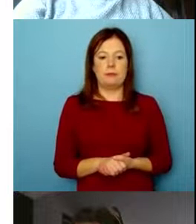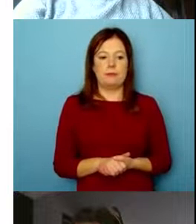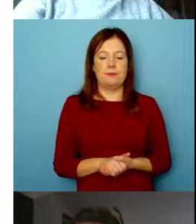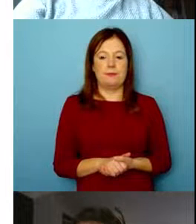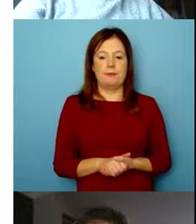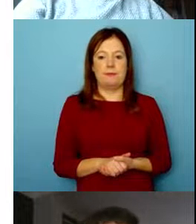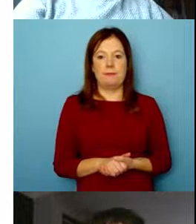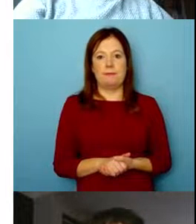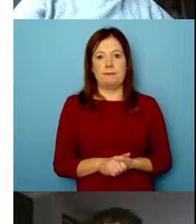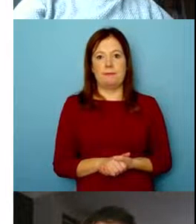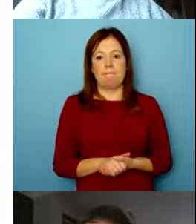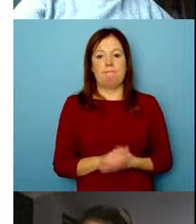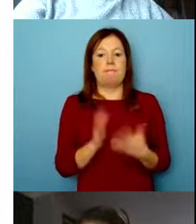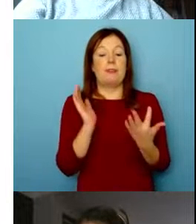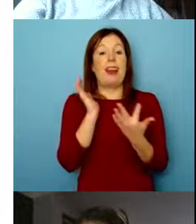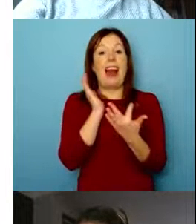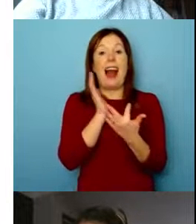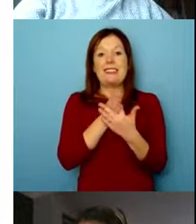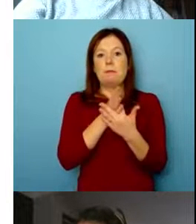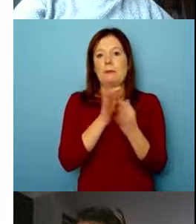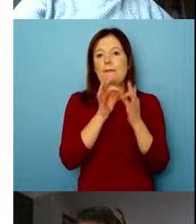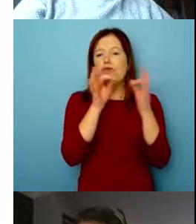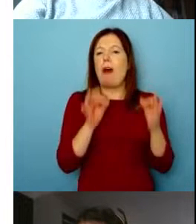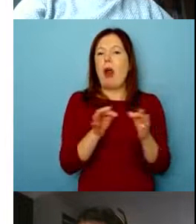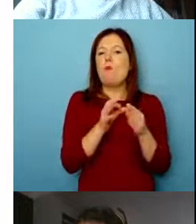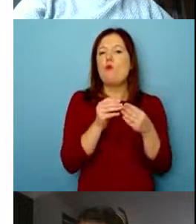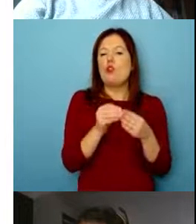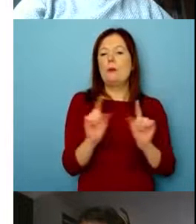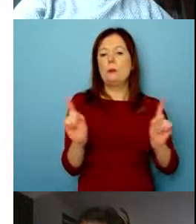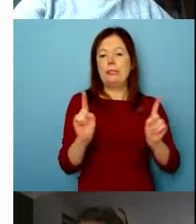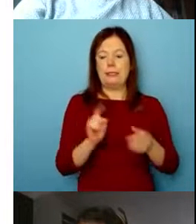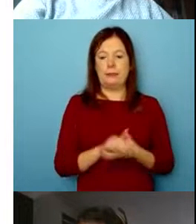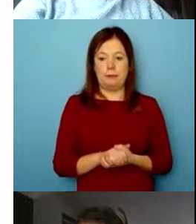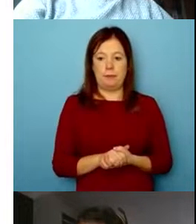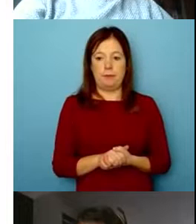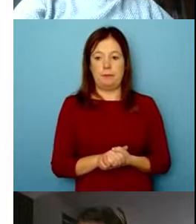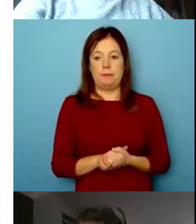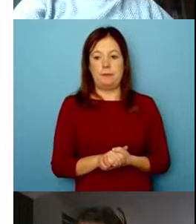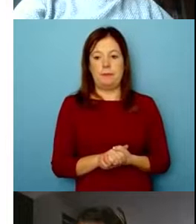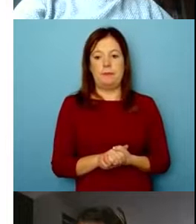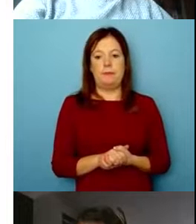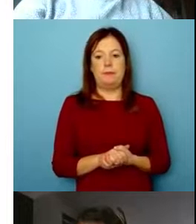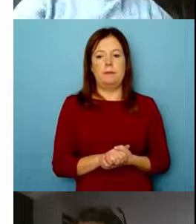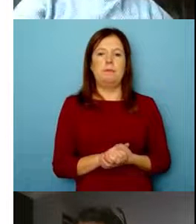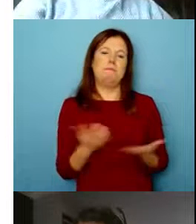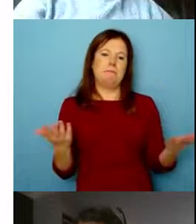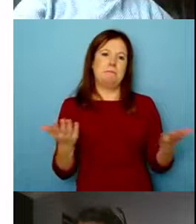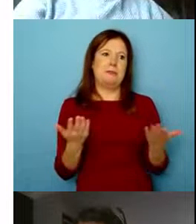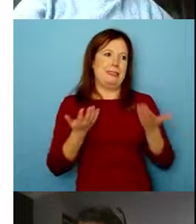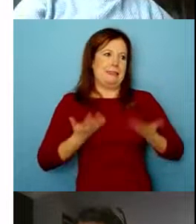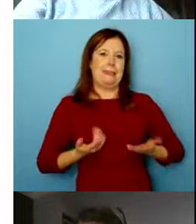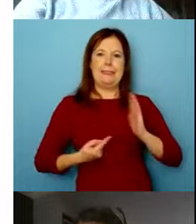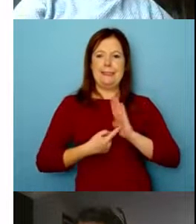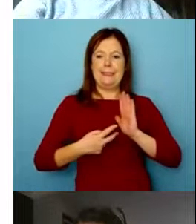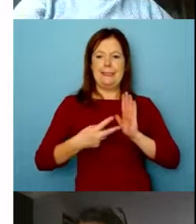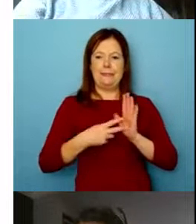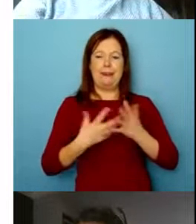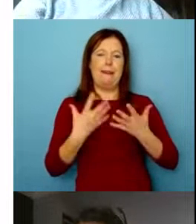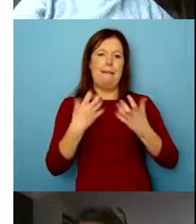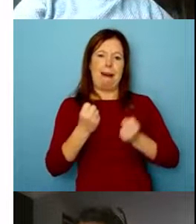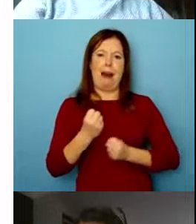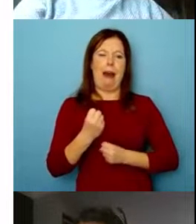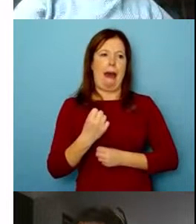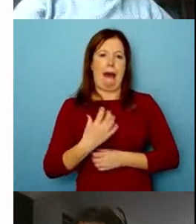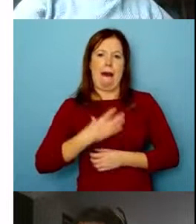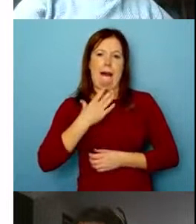So this is the accessibility framework. So We know today's TVs are including an